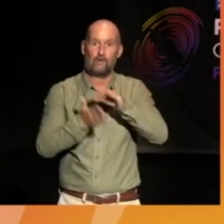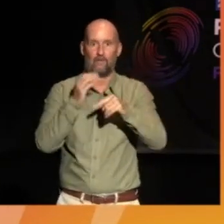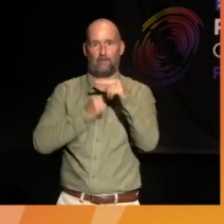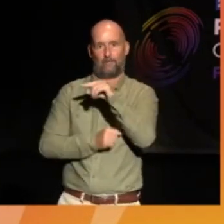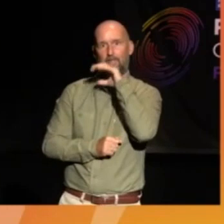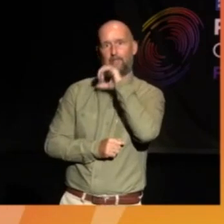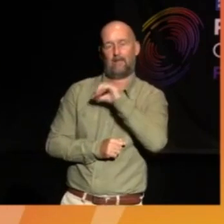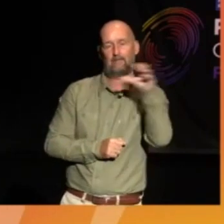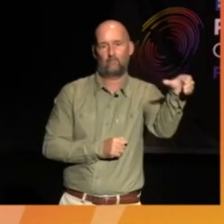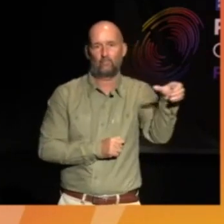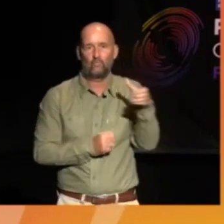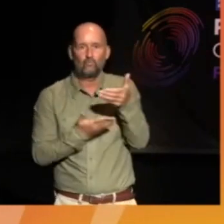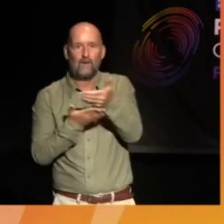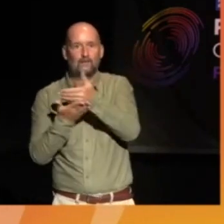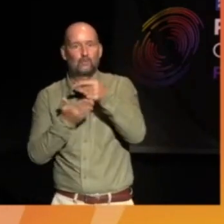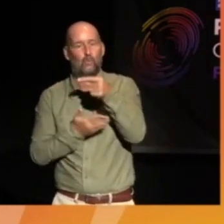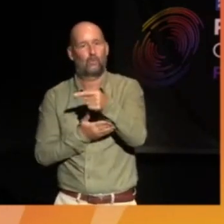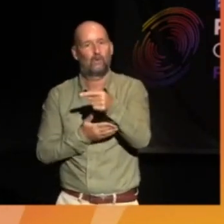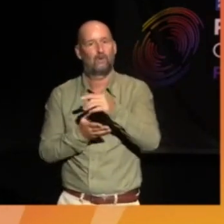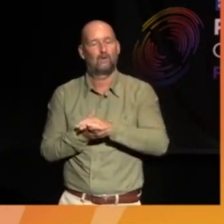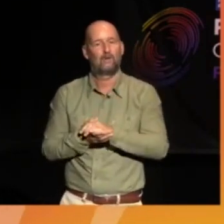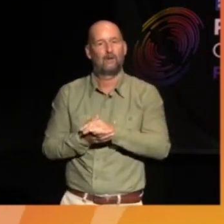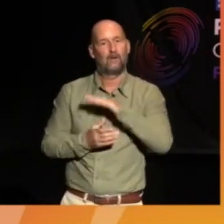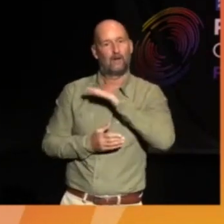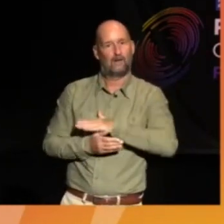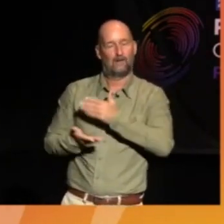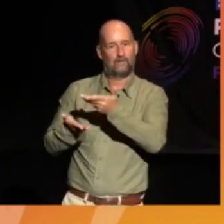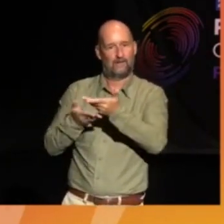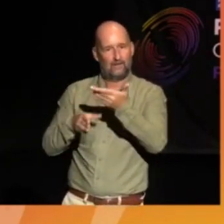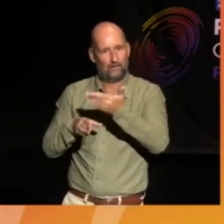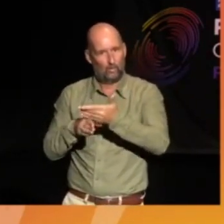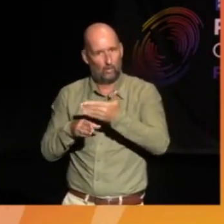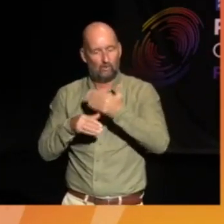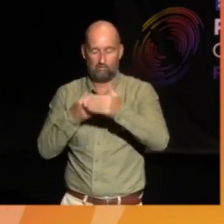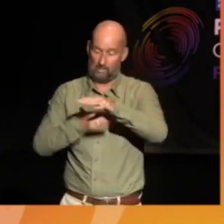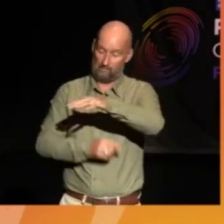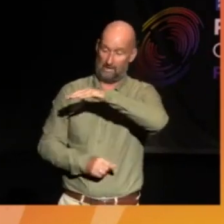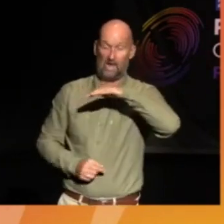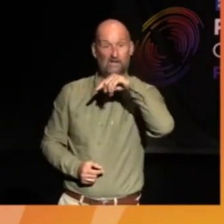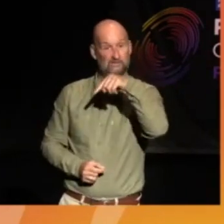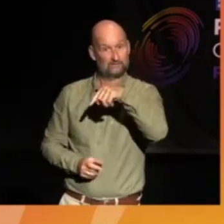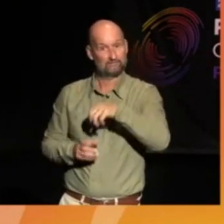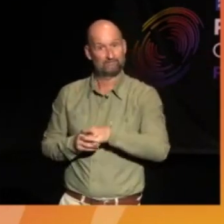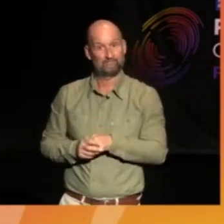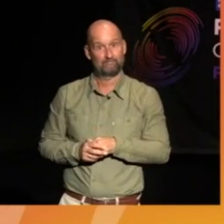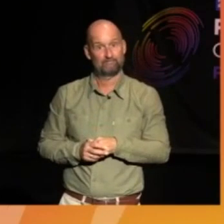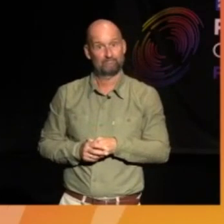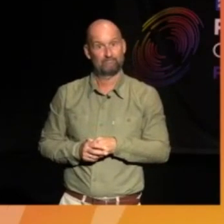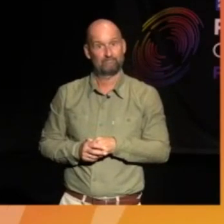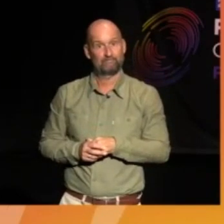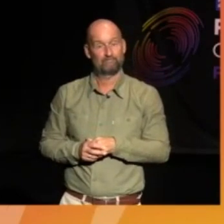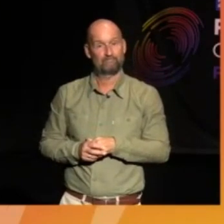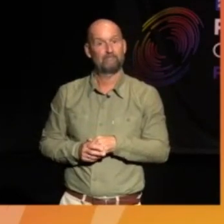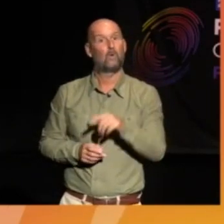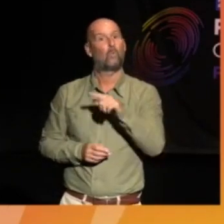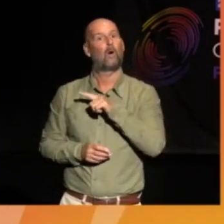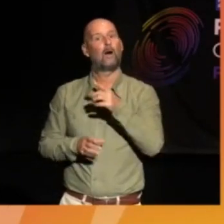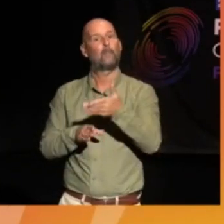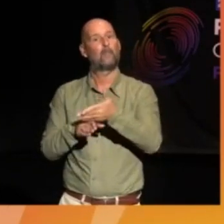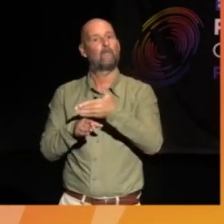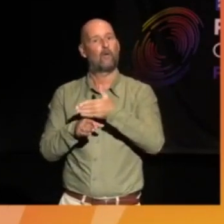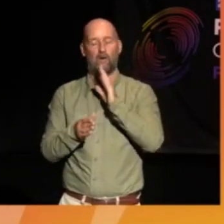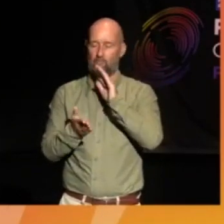And I was fortunate that I was withdrawn from work and brought at this place. And then I never been to school before coming to this